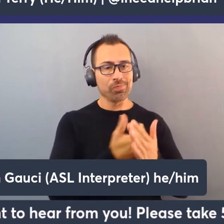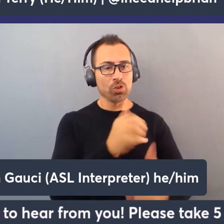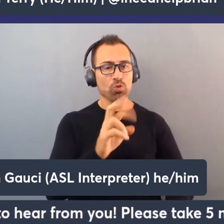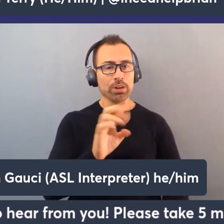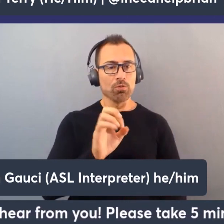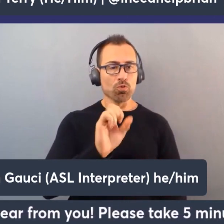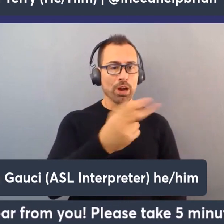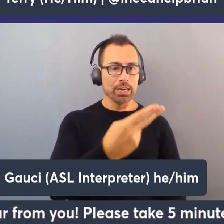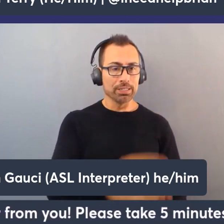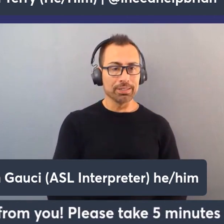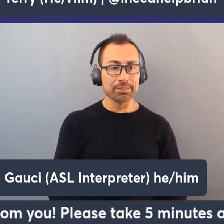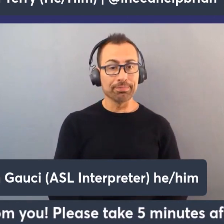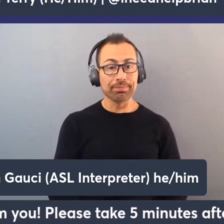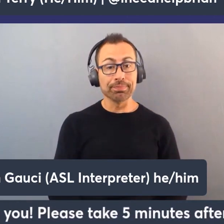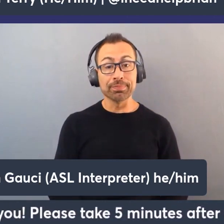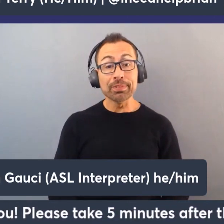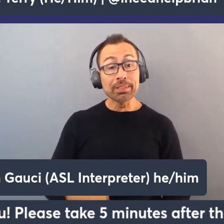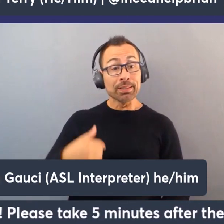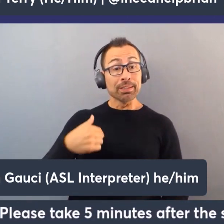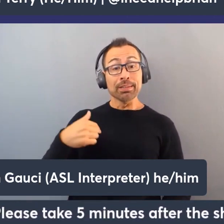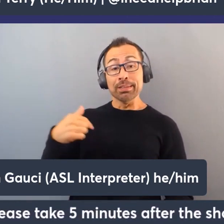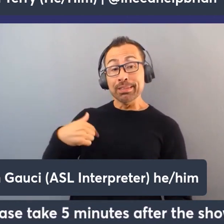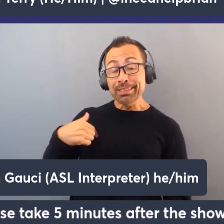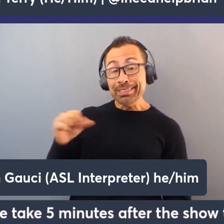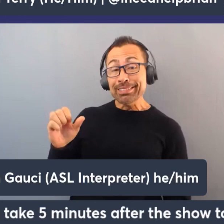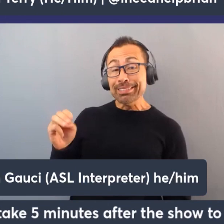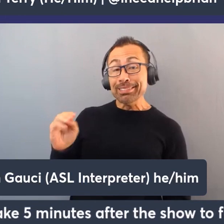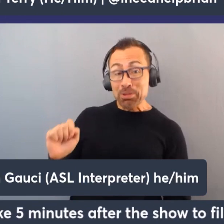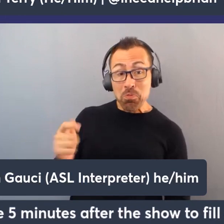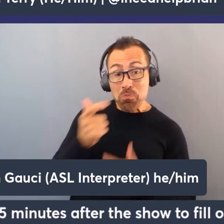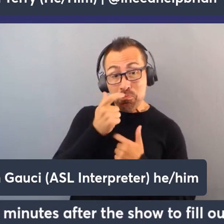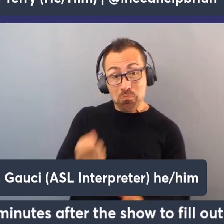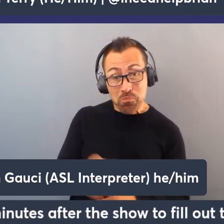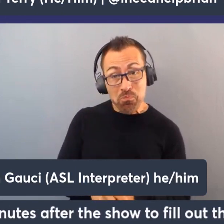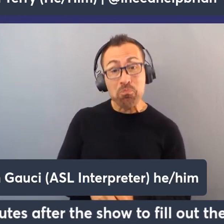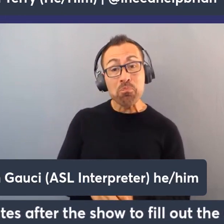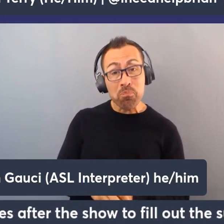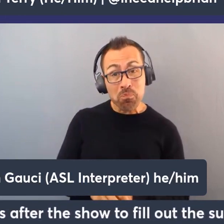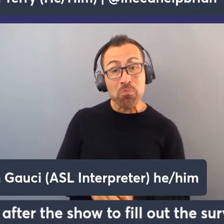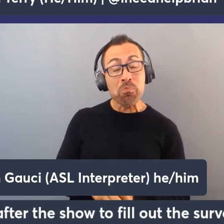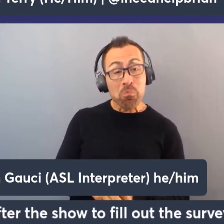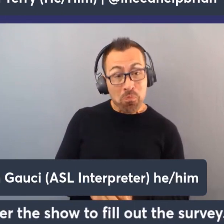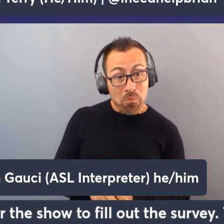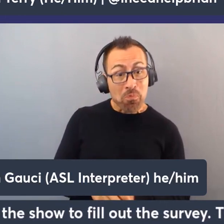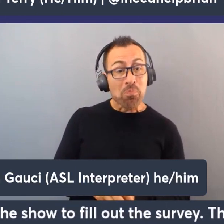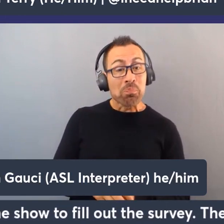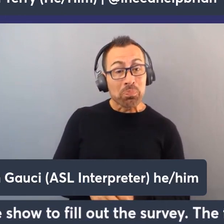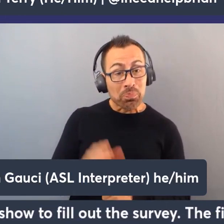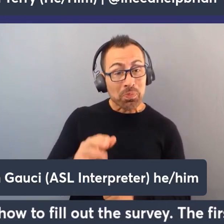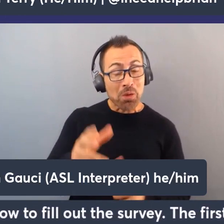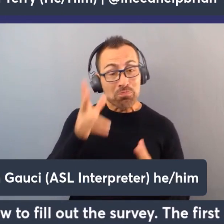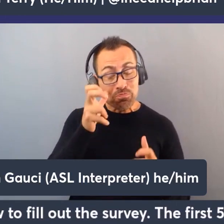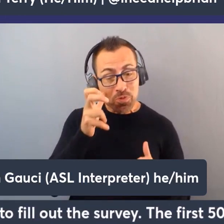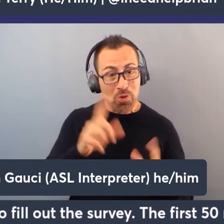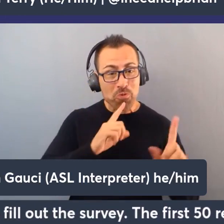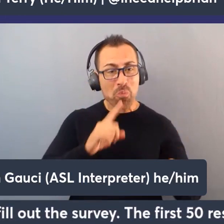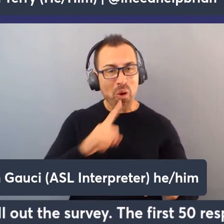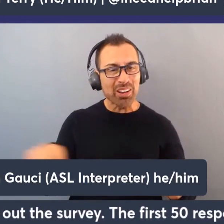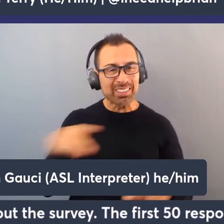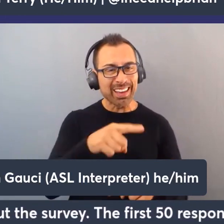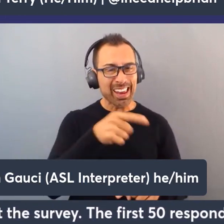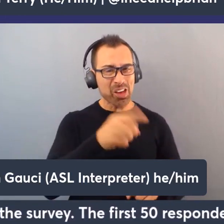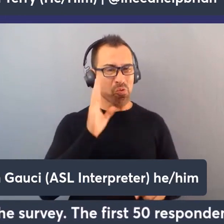Well, this is interesting, and this is quite time saving if it works. It's gonna work on its own.